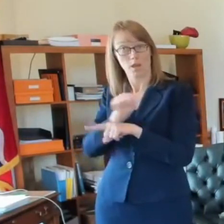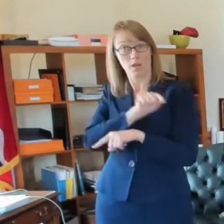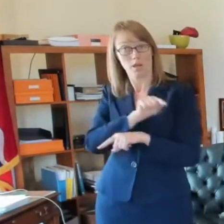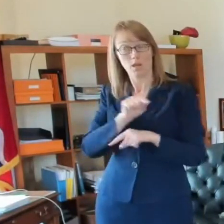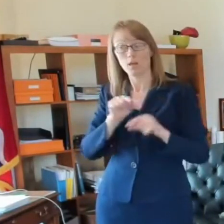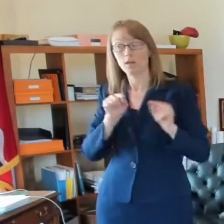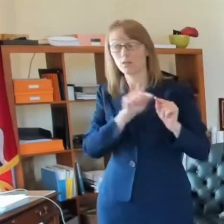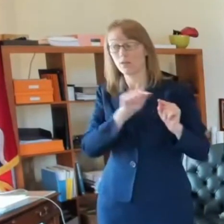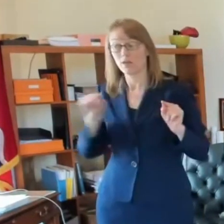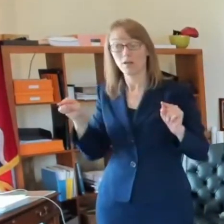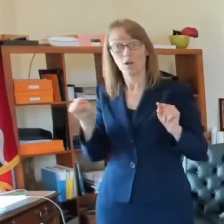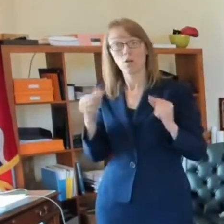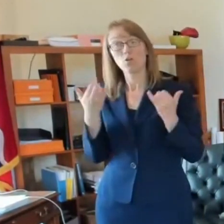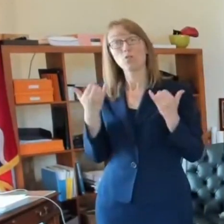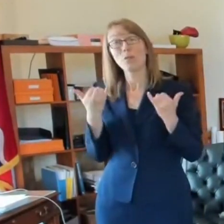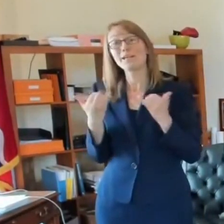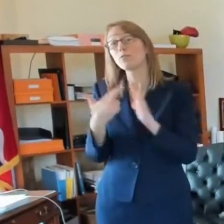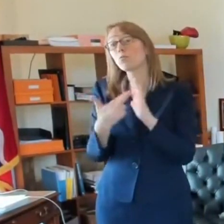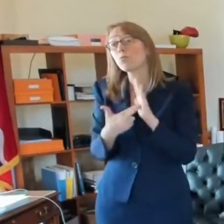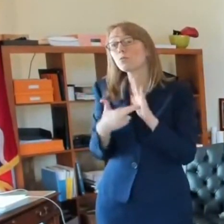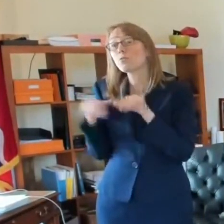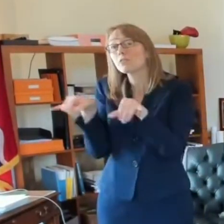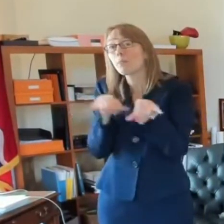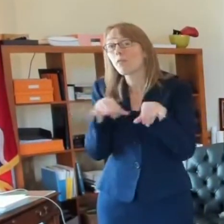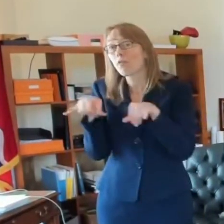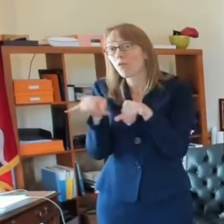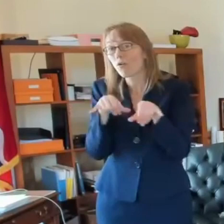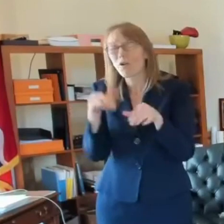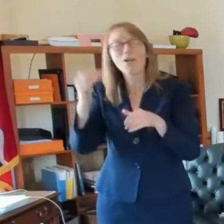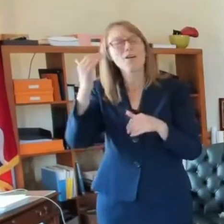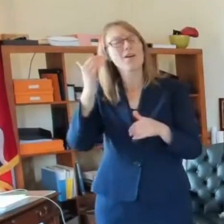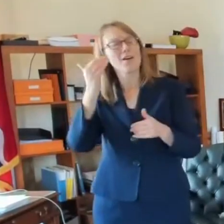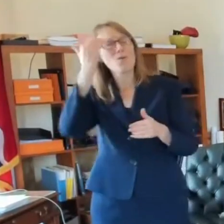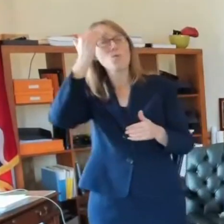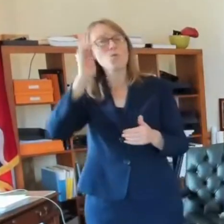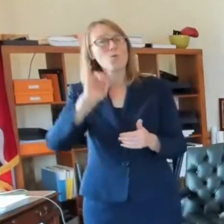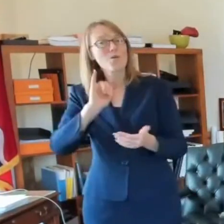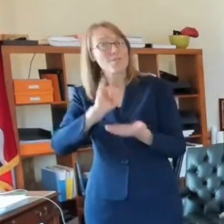those. So, you know, if our number of cases